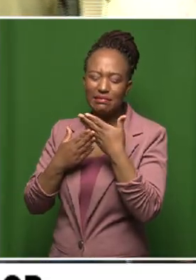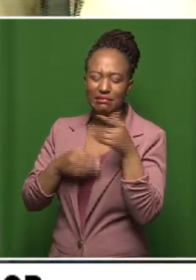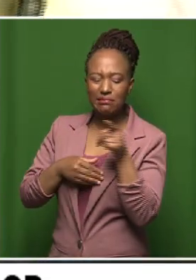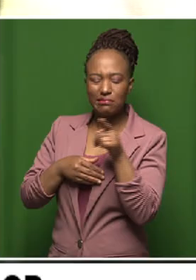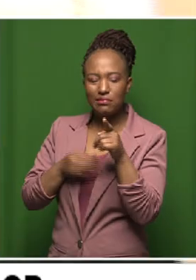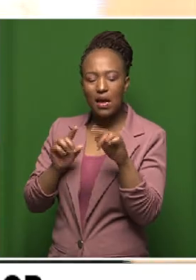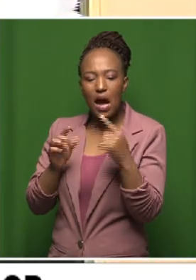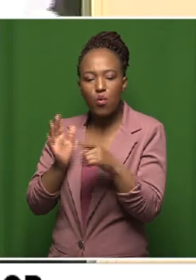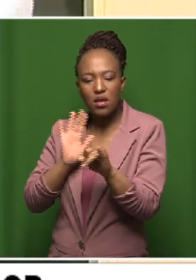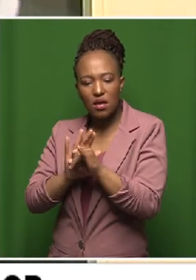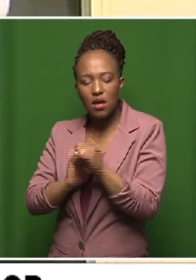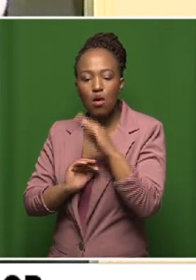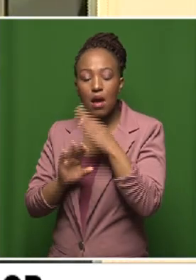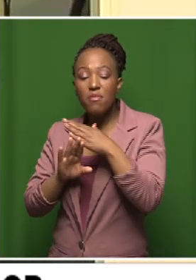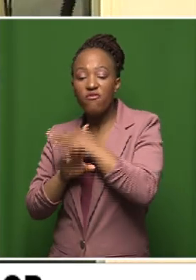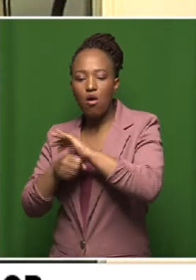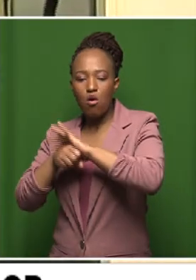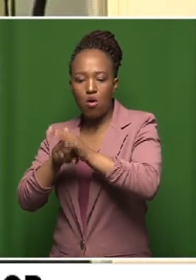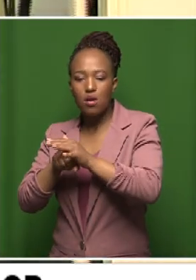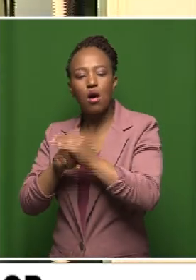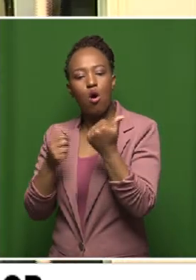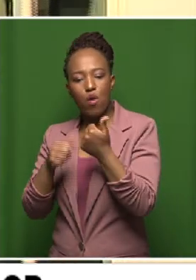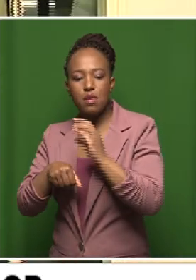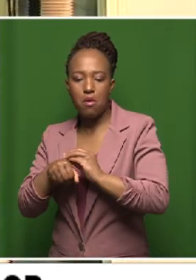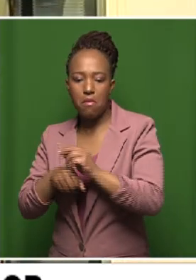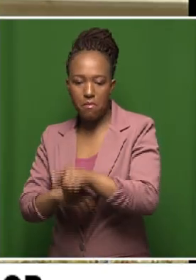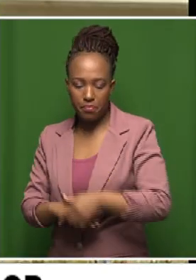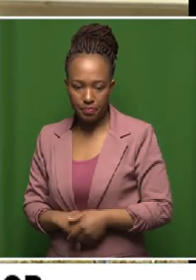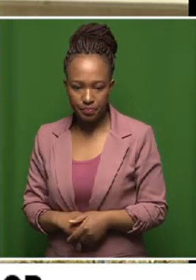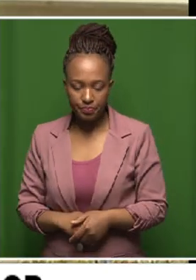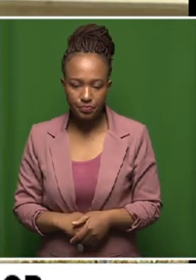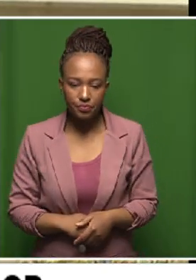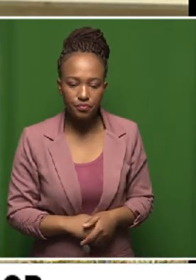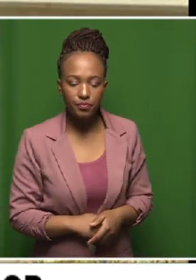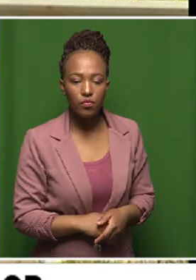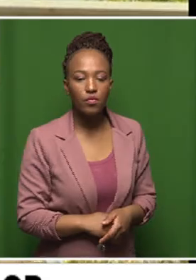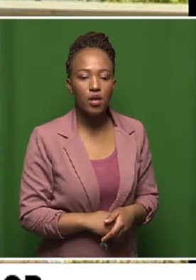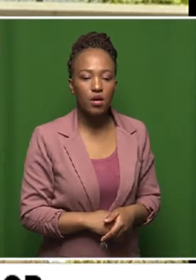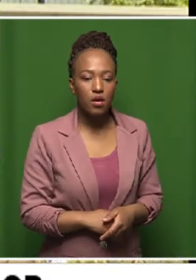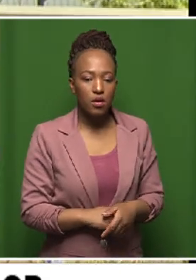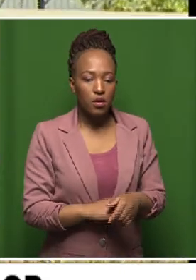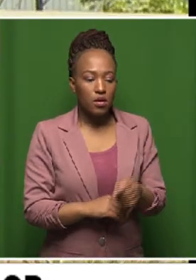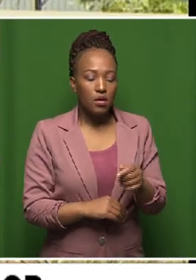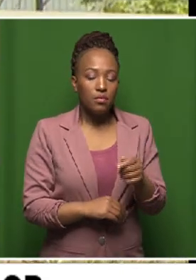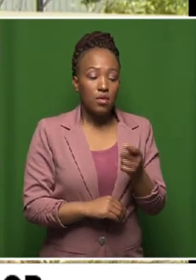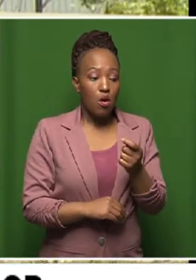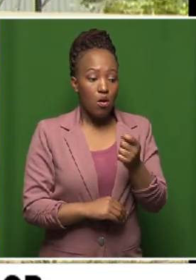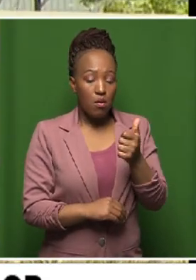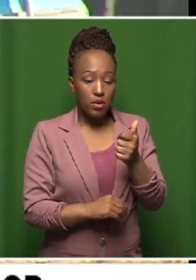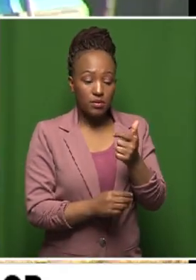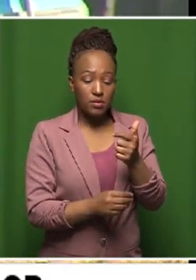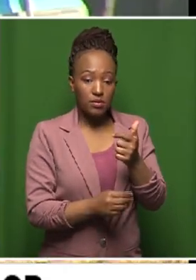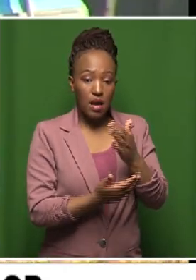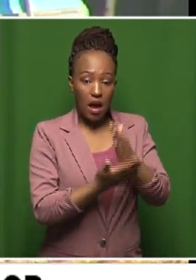already before the pandemic was struggling. Well, let's try to put it in perspective. Less than half of the people in the country that can work